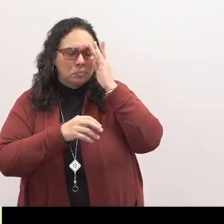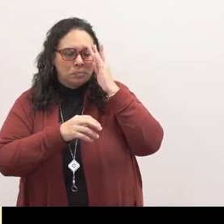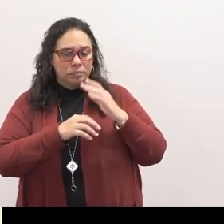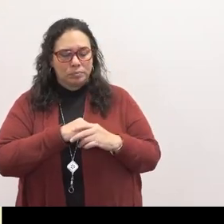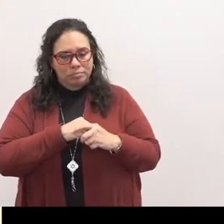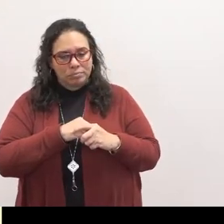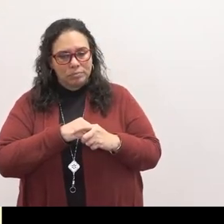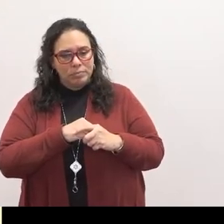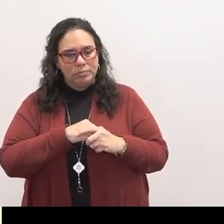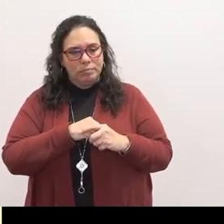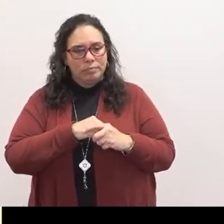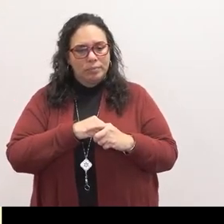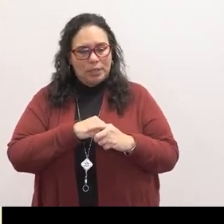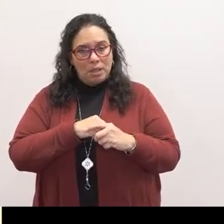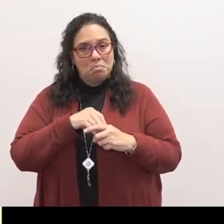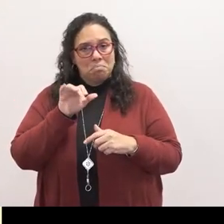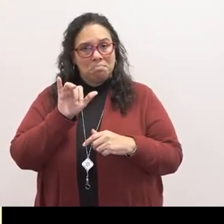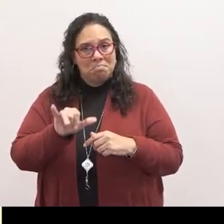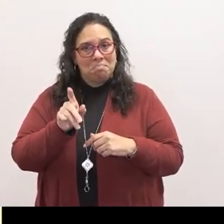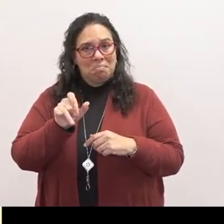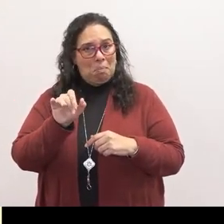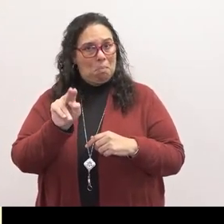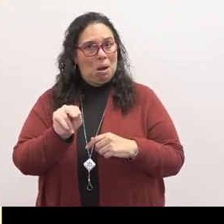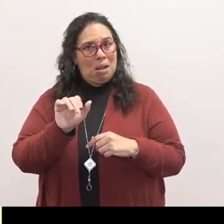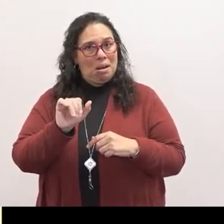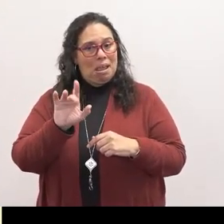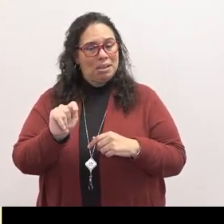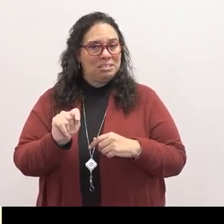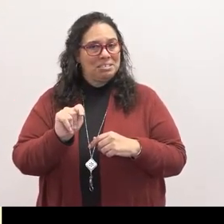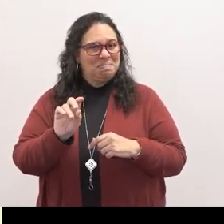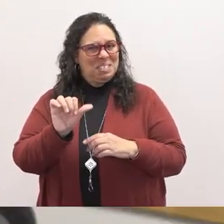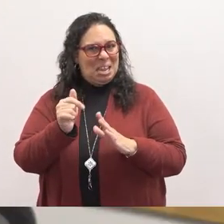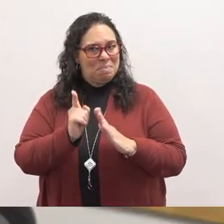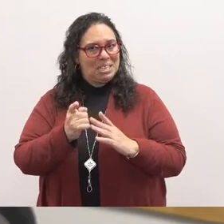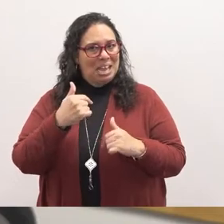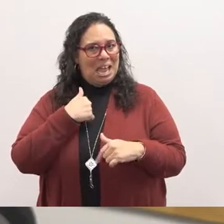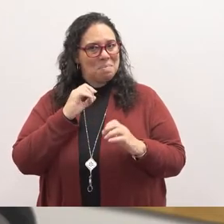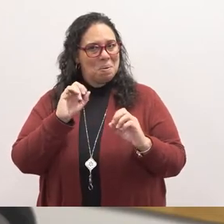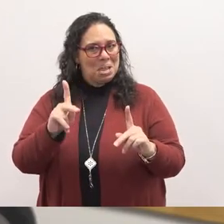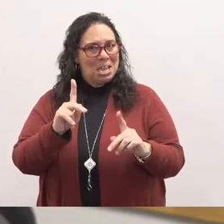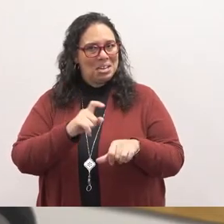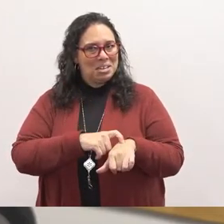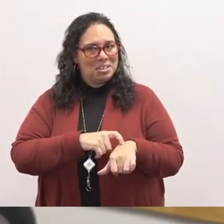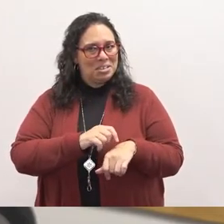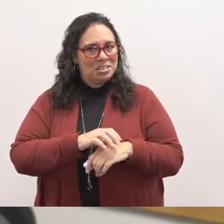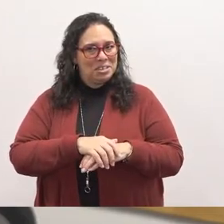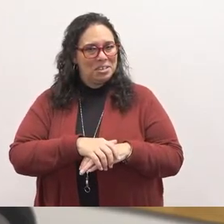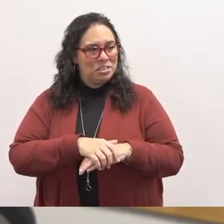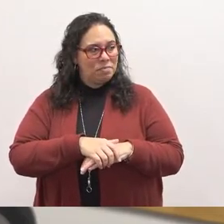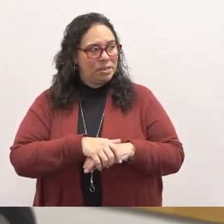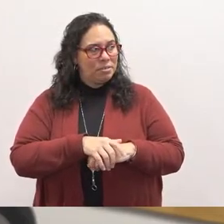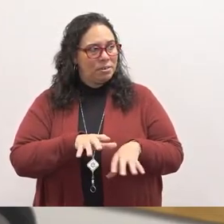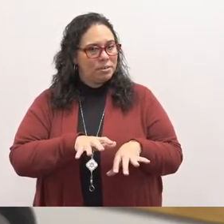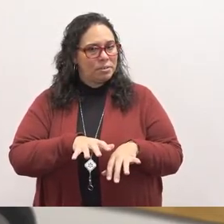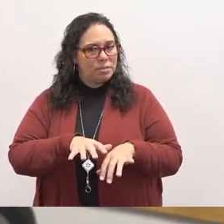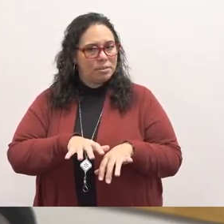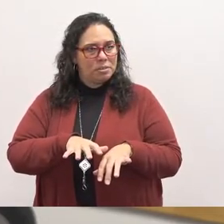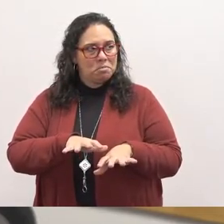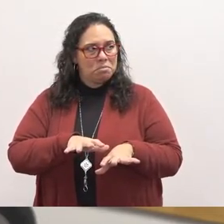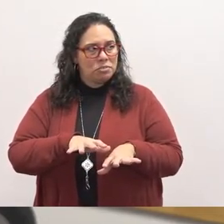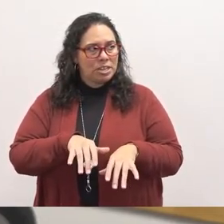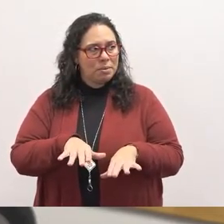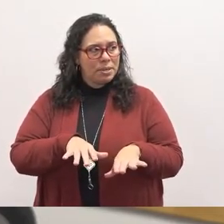Okay, that's the Brown Act in 10 minutes, so I'm doing okay on time here. Understanding conflicts of interest. Let's